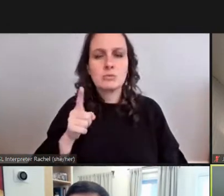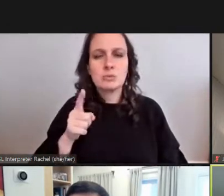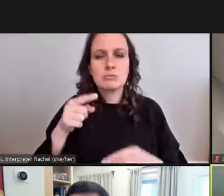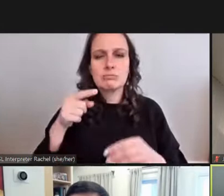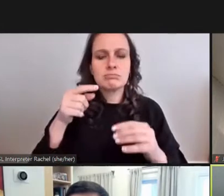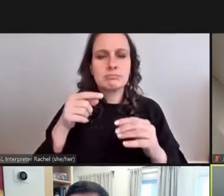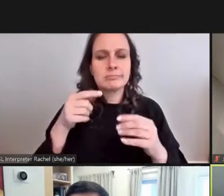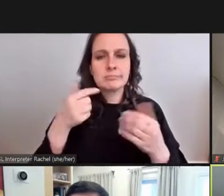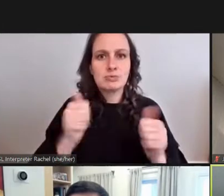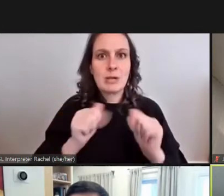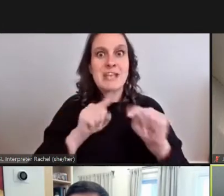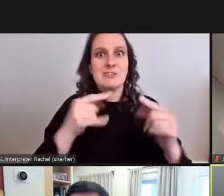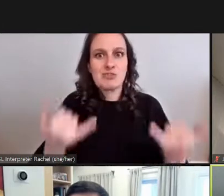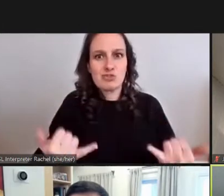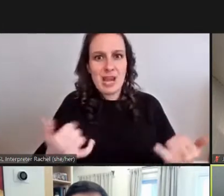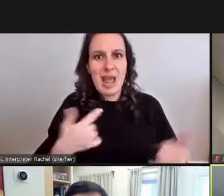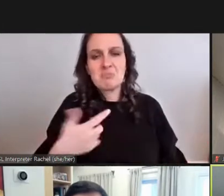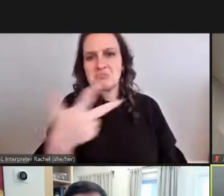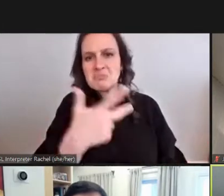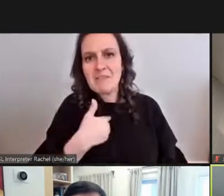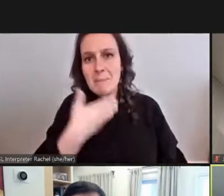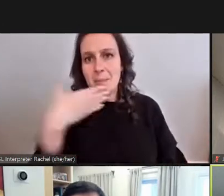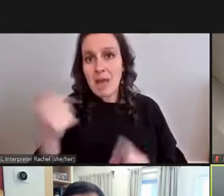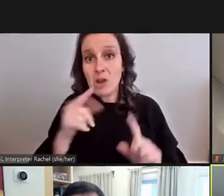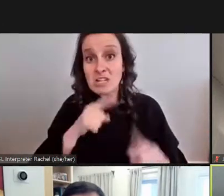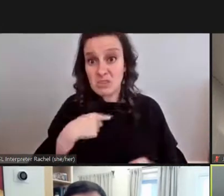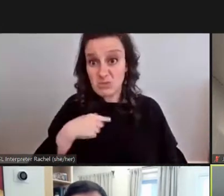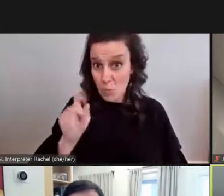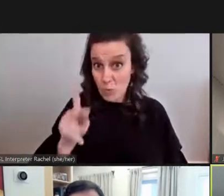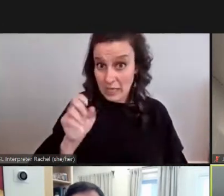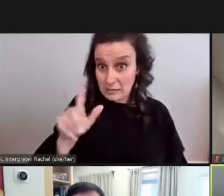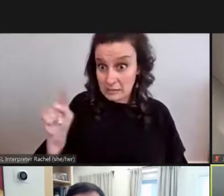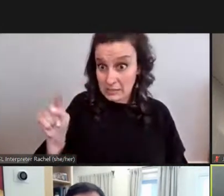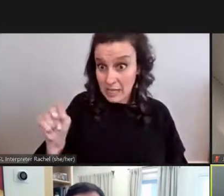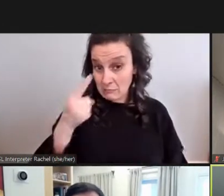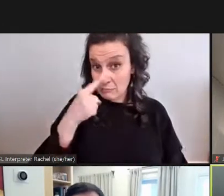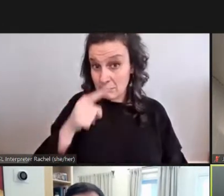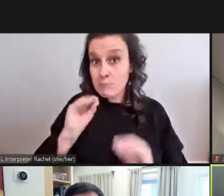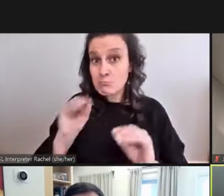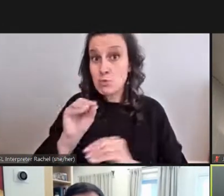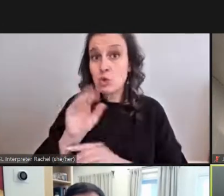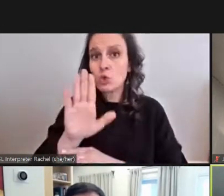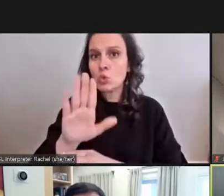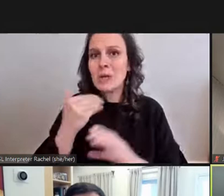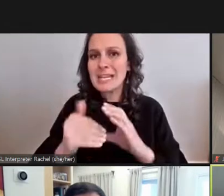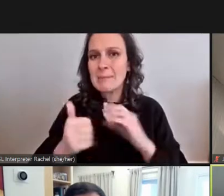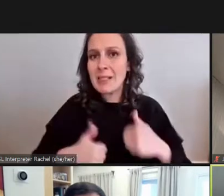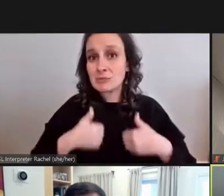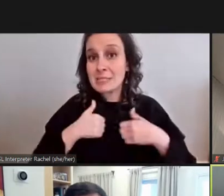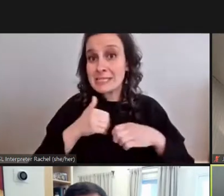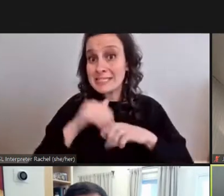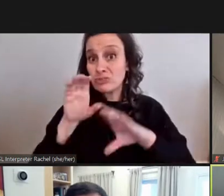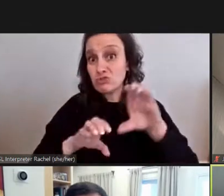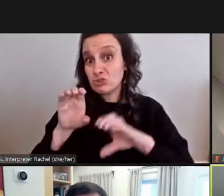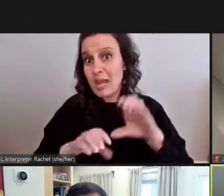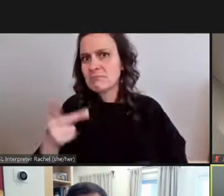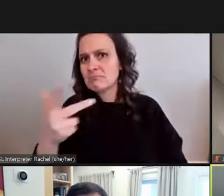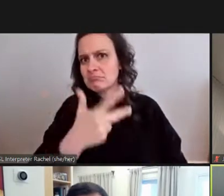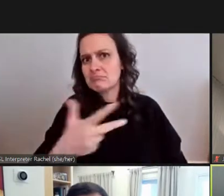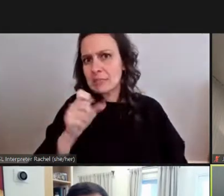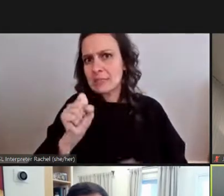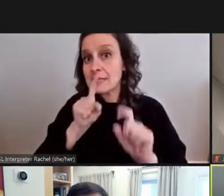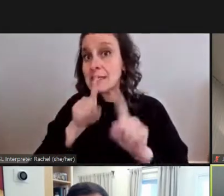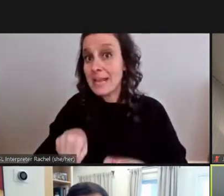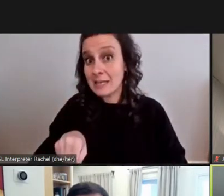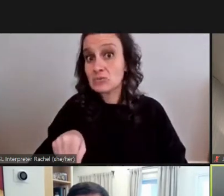hole. So if that's okay, Scott, just throw your email into the chat, and one of us